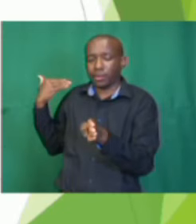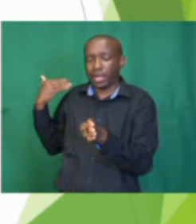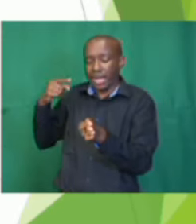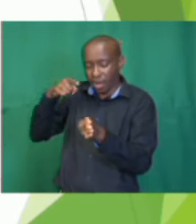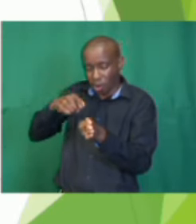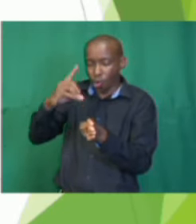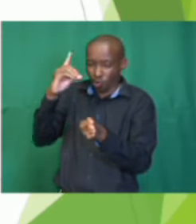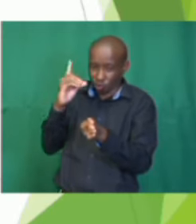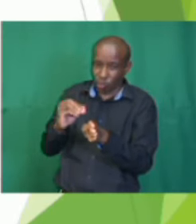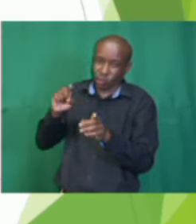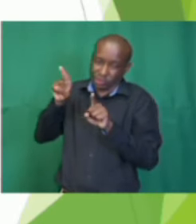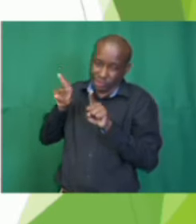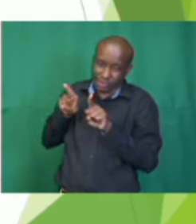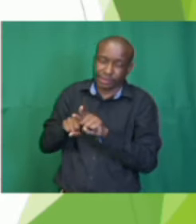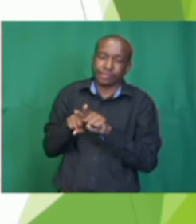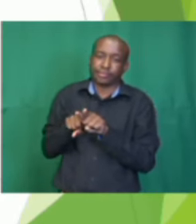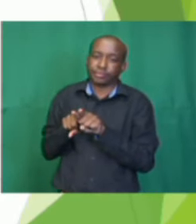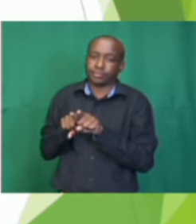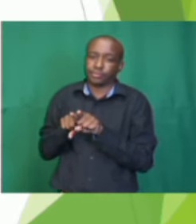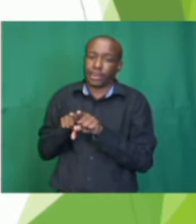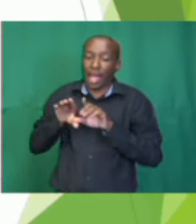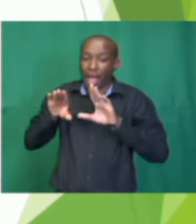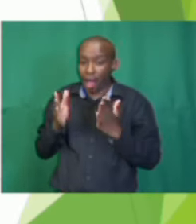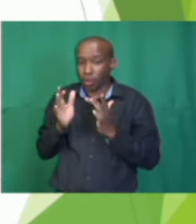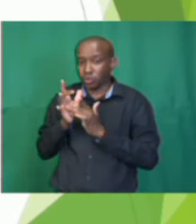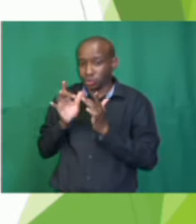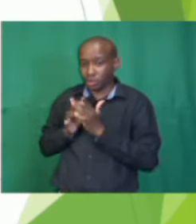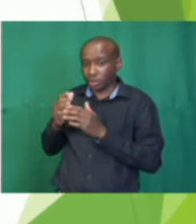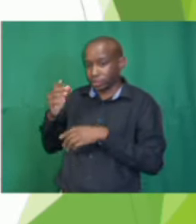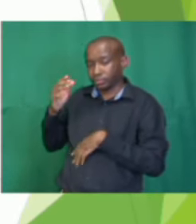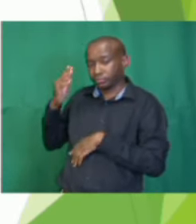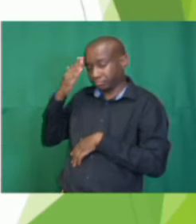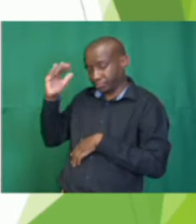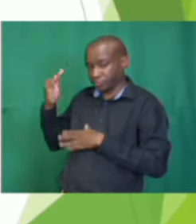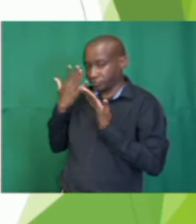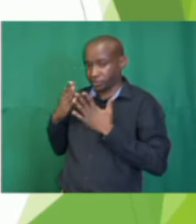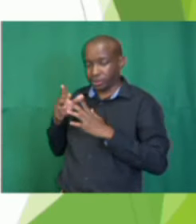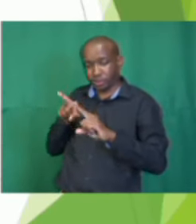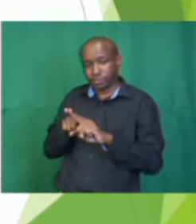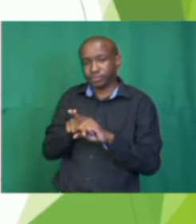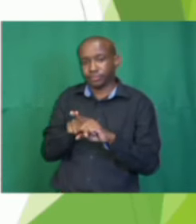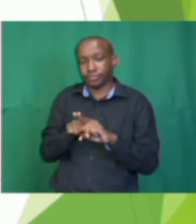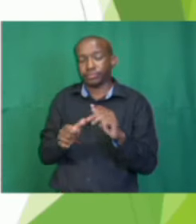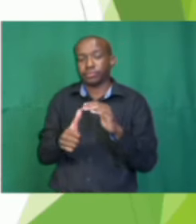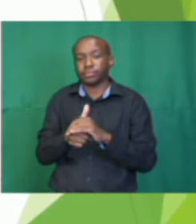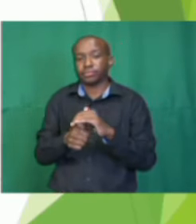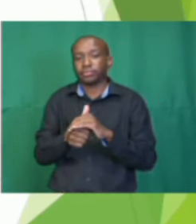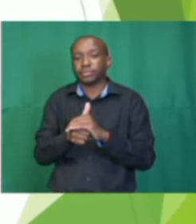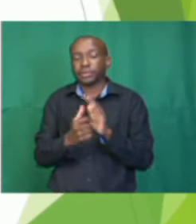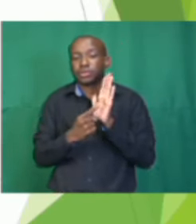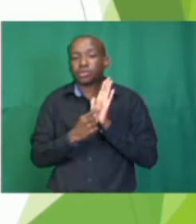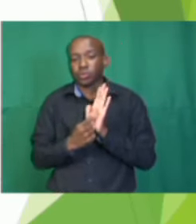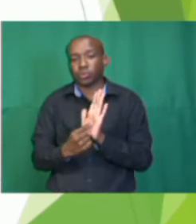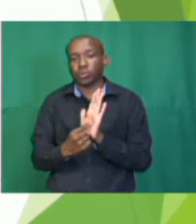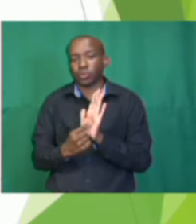do when that is how he was going to enter Jerusalem. It is also important because it shows